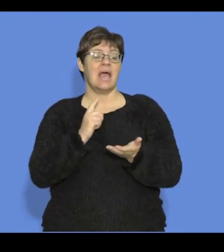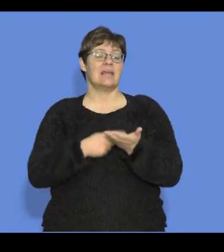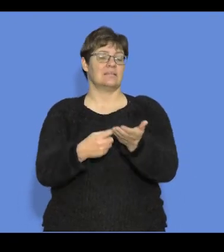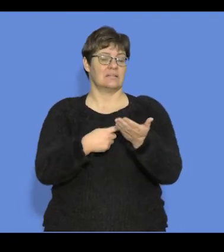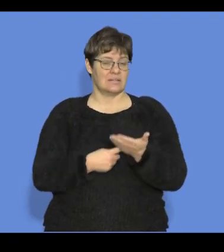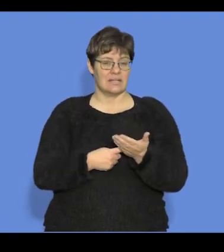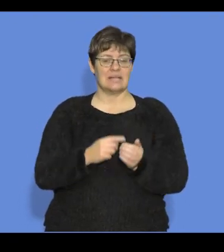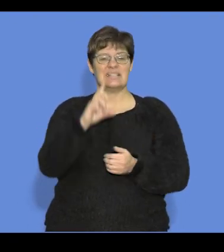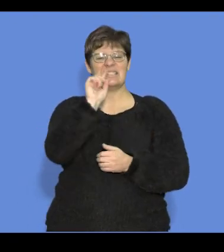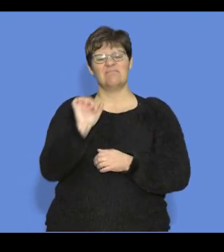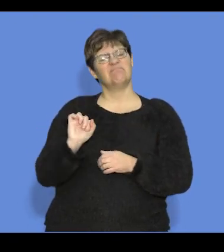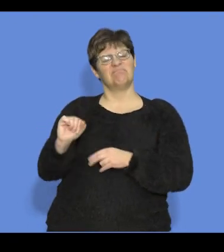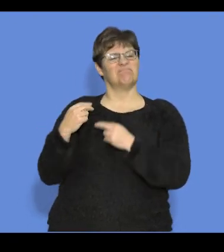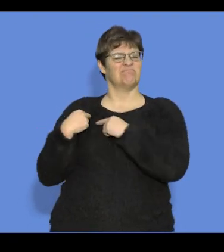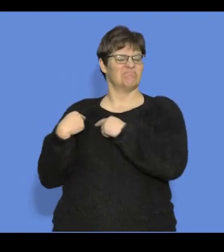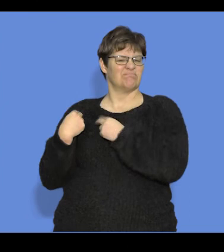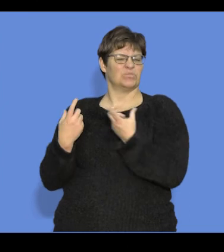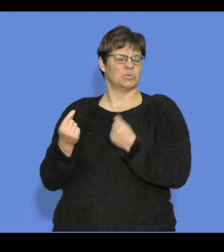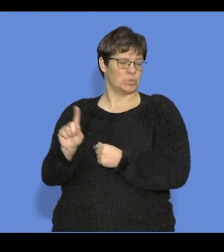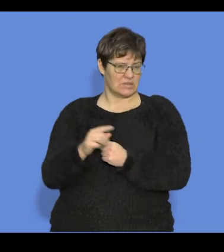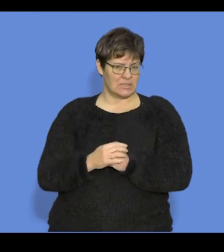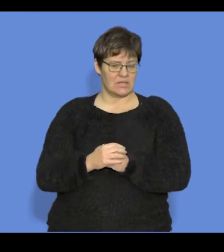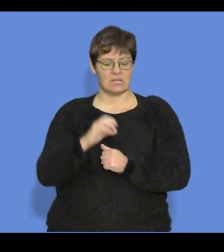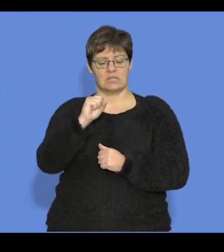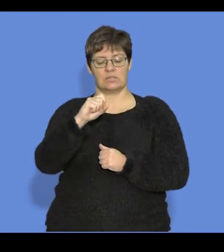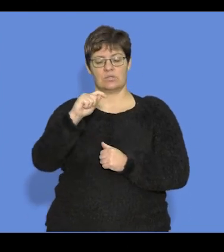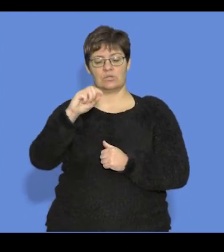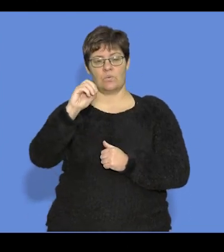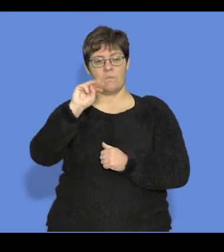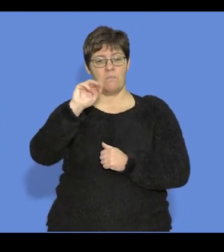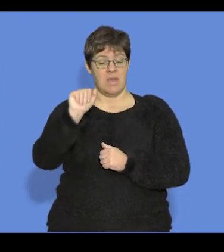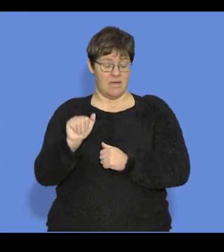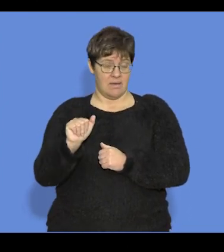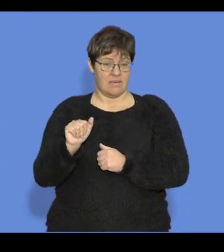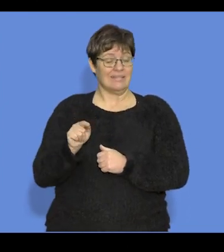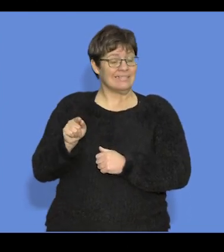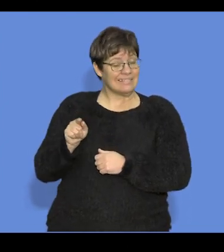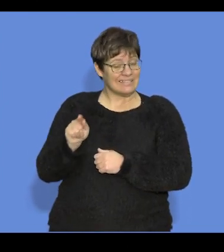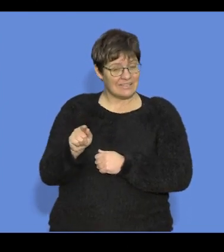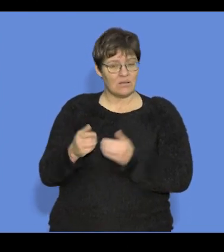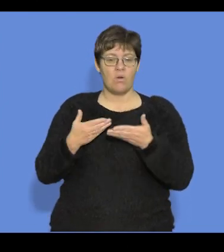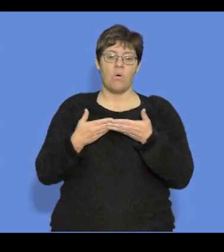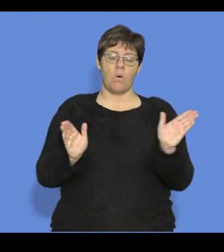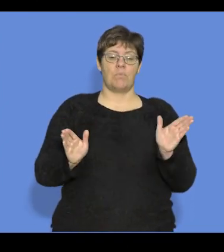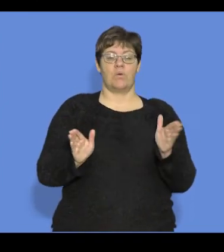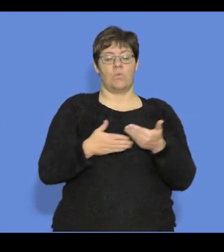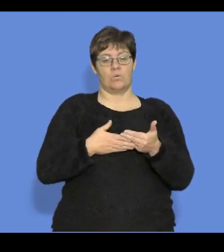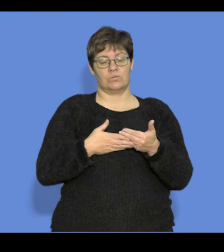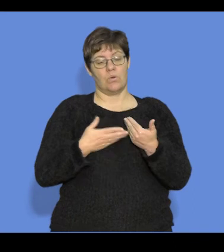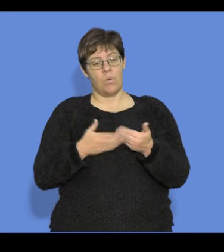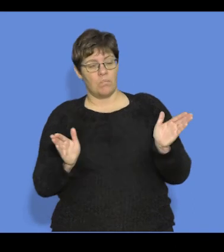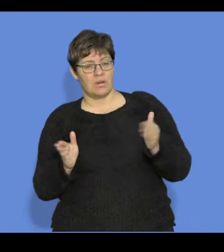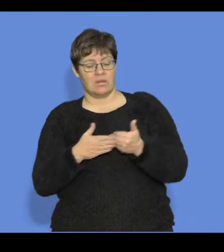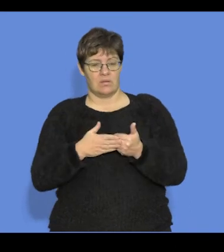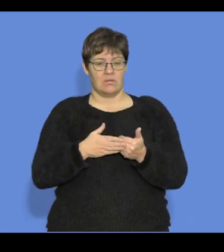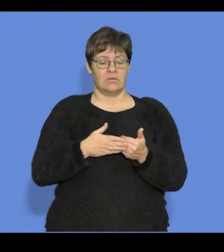of part D, and part D is the stoma, and you would simply say opens and closes to be able